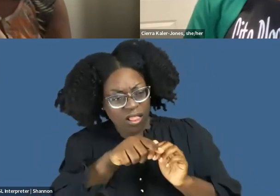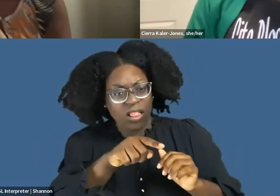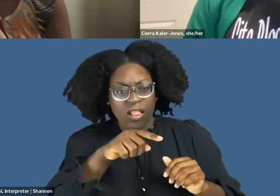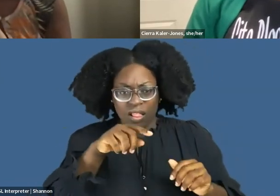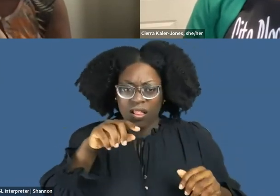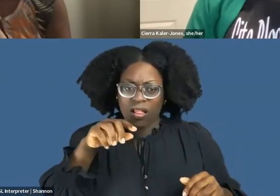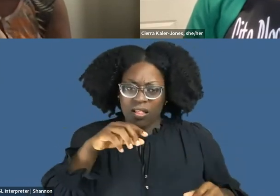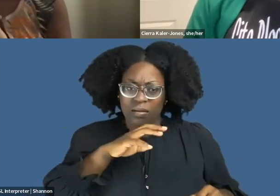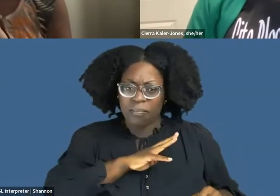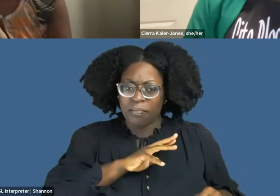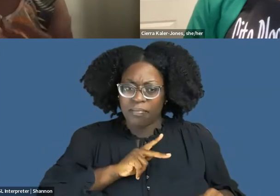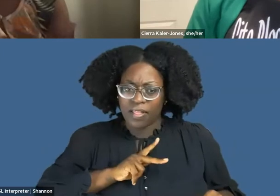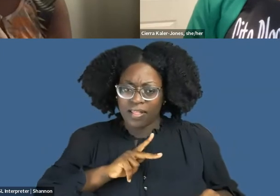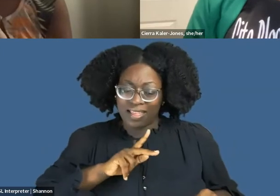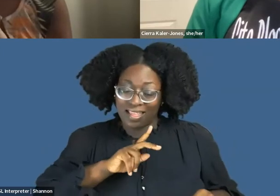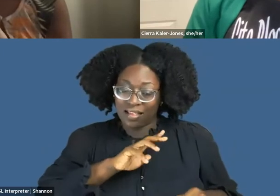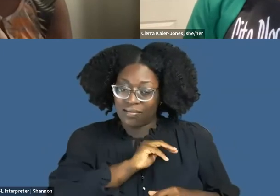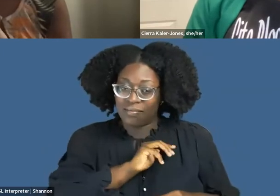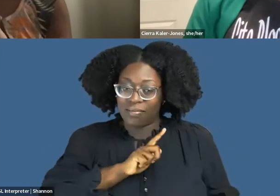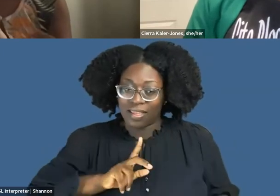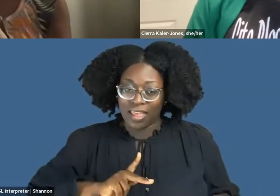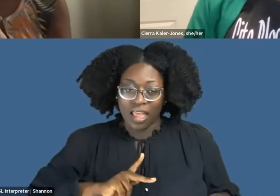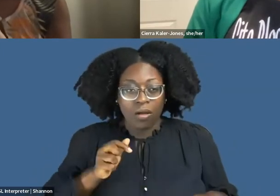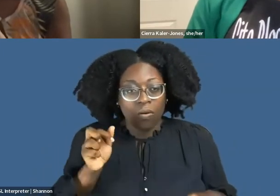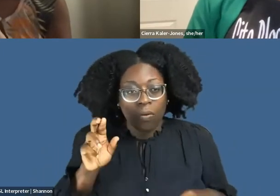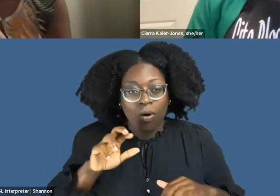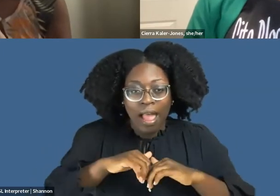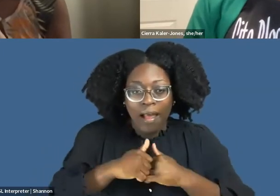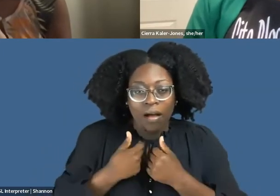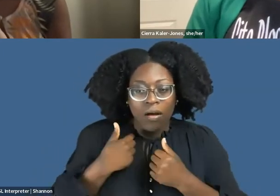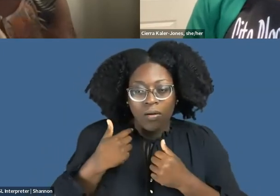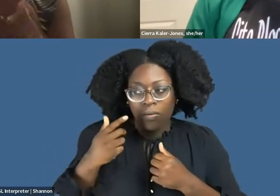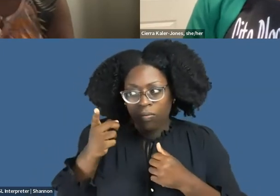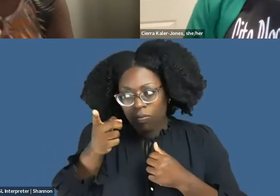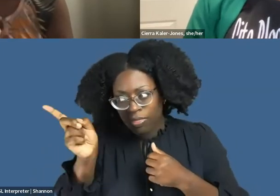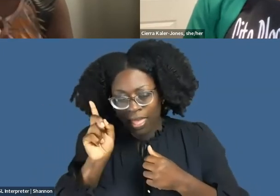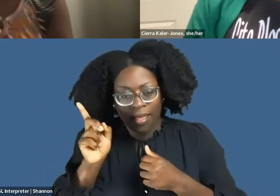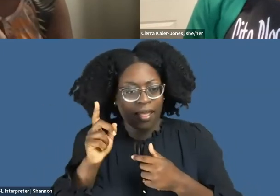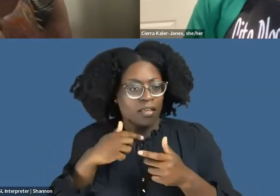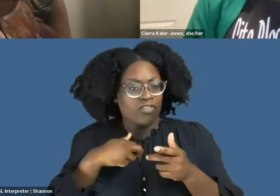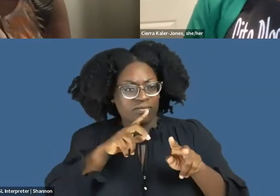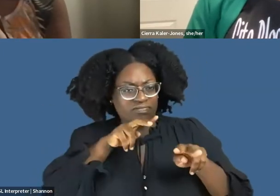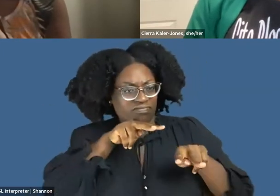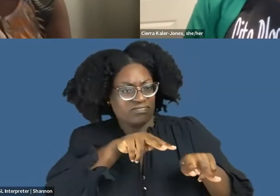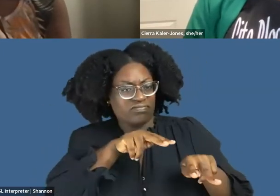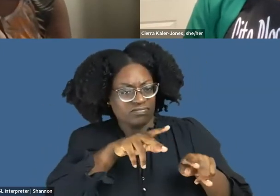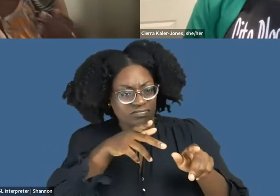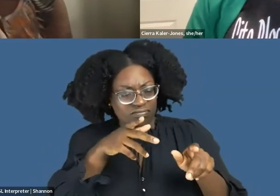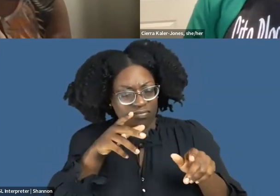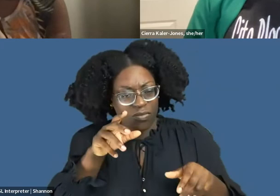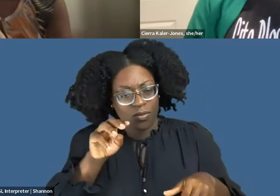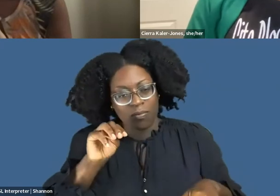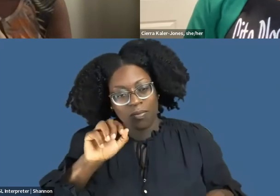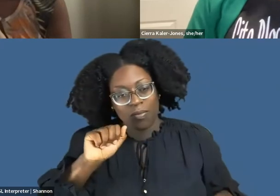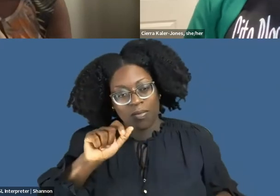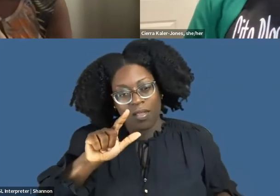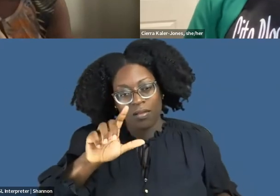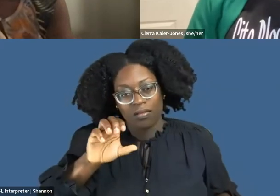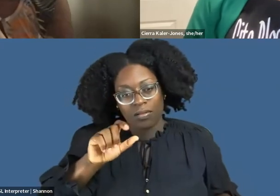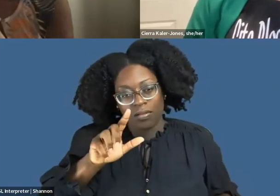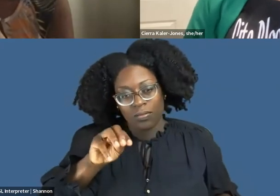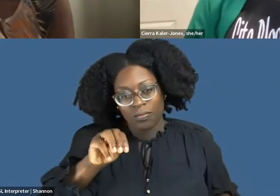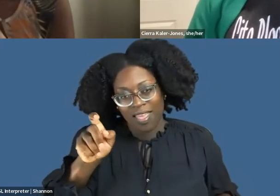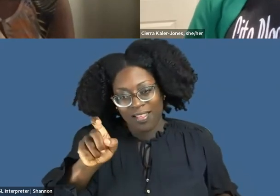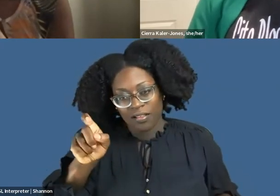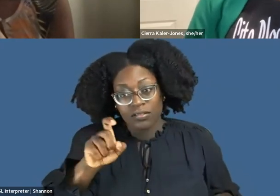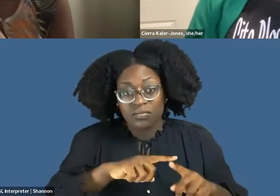of psychological and economic and political terror that Black women endured for sometimes decades,